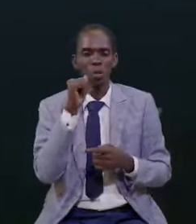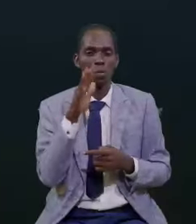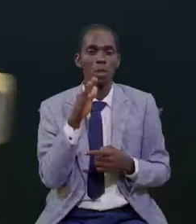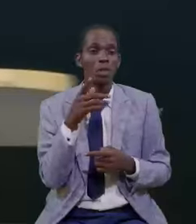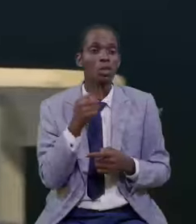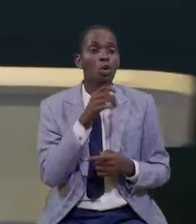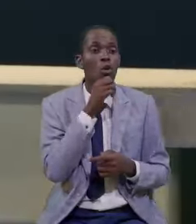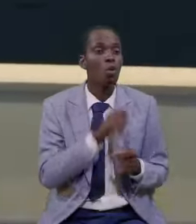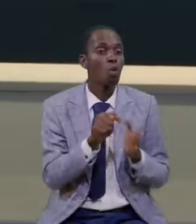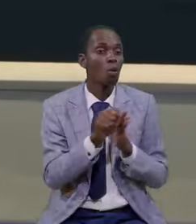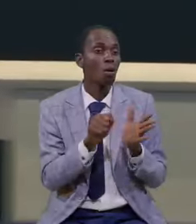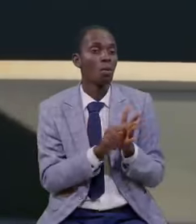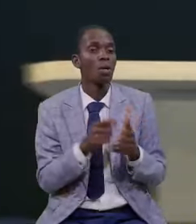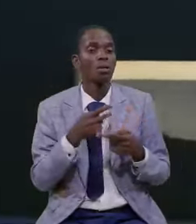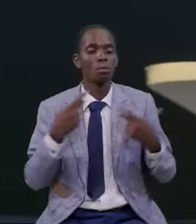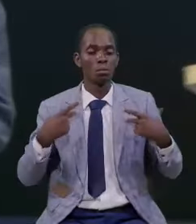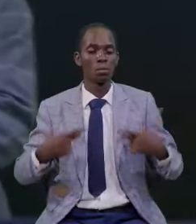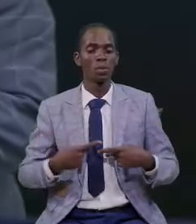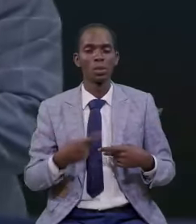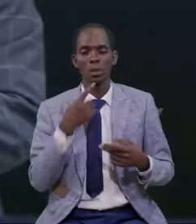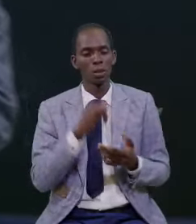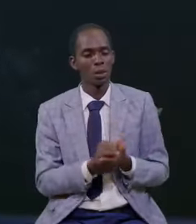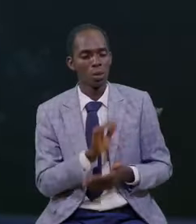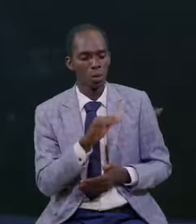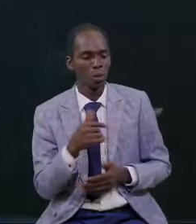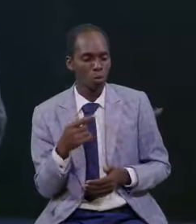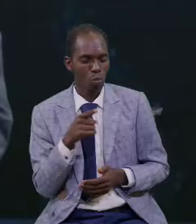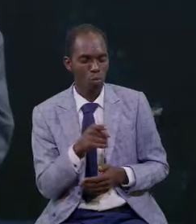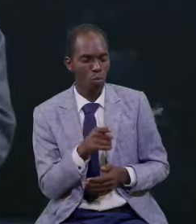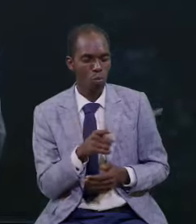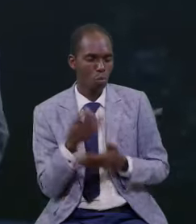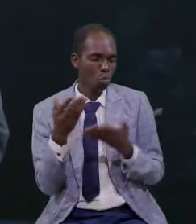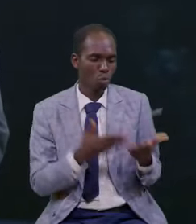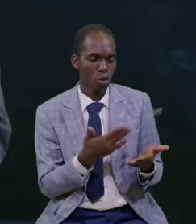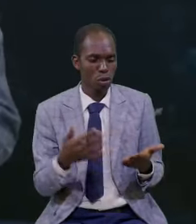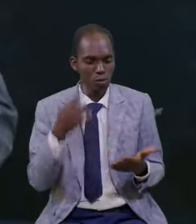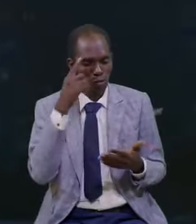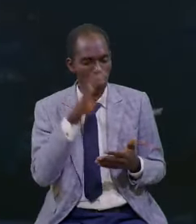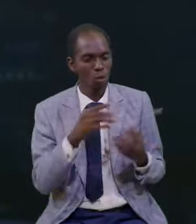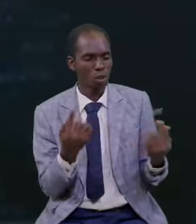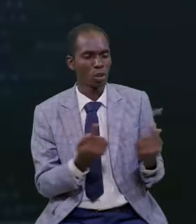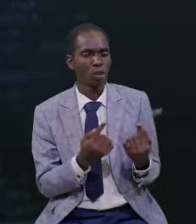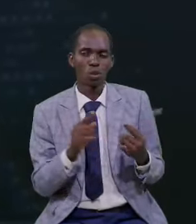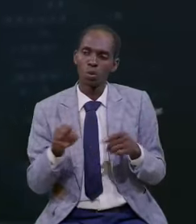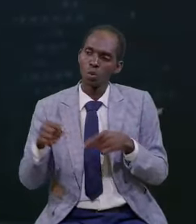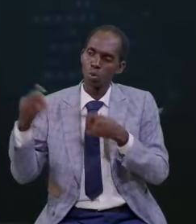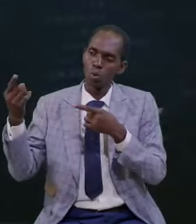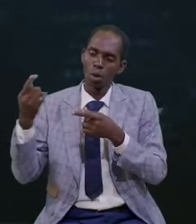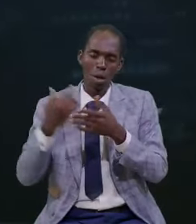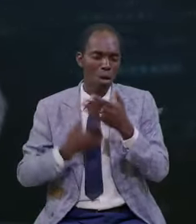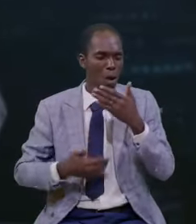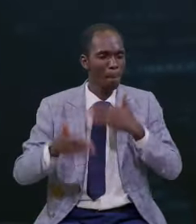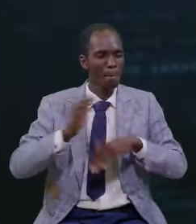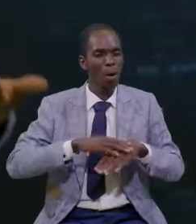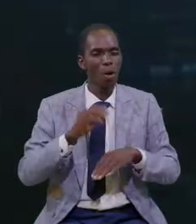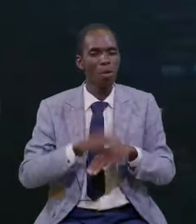say, okay, we're atoned for your sin now. Go, come back on the day of atonement,